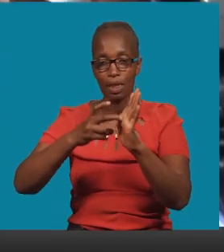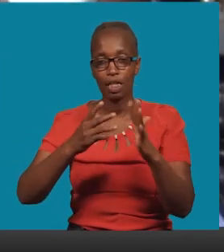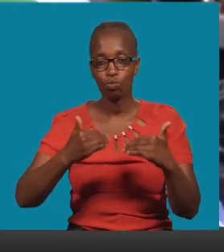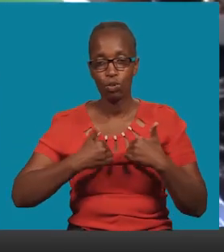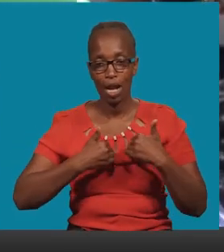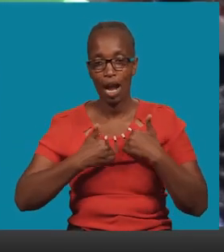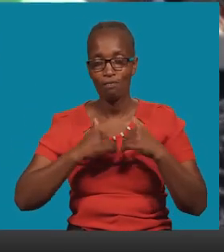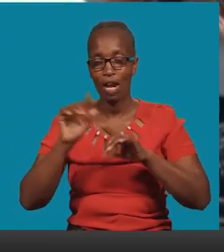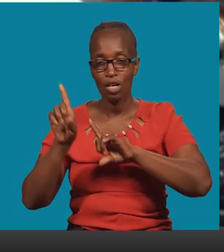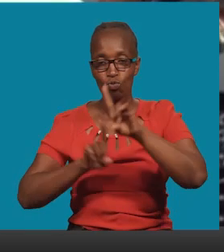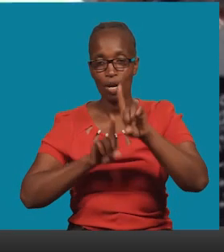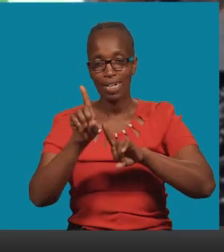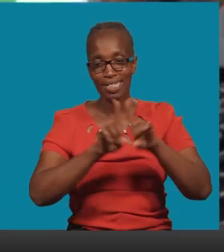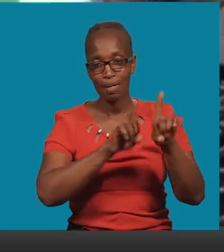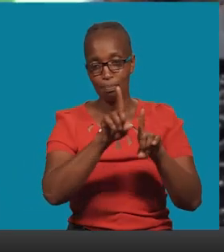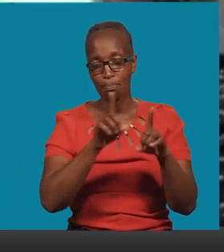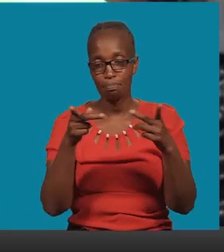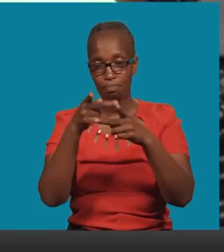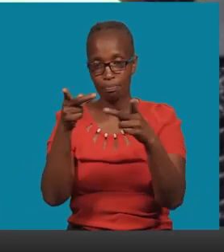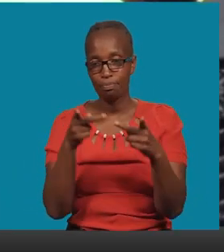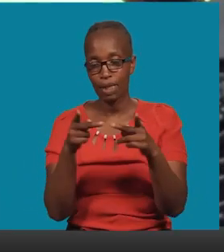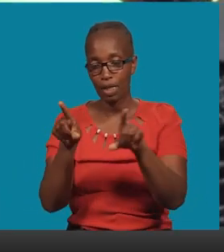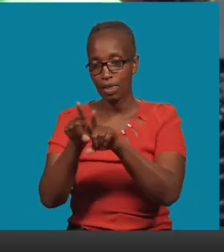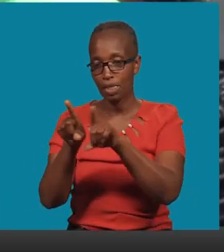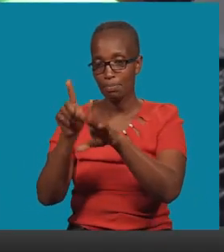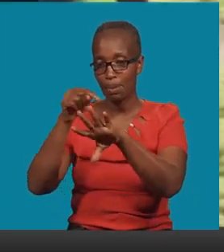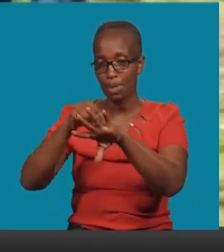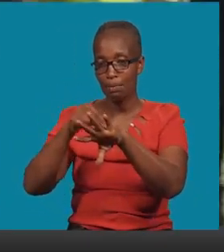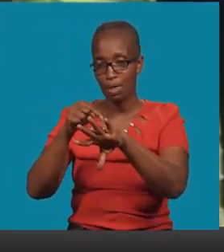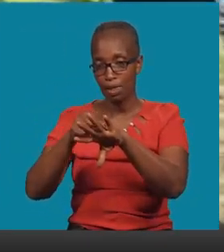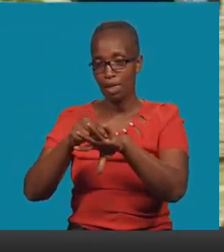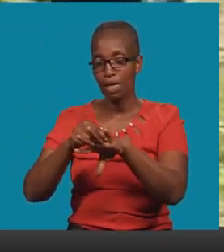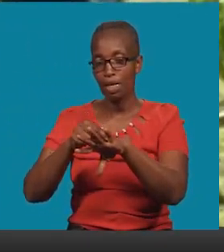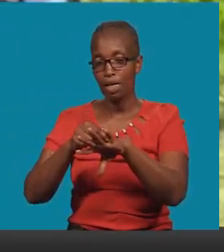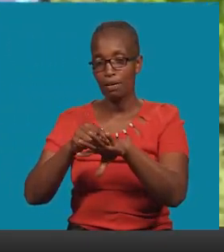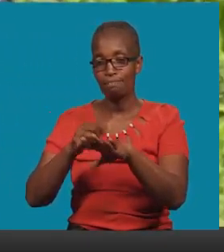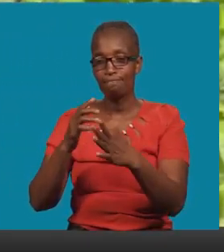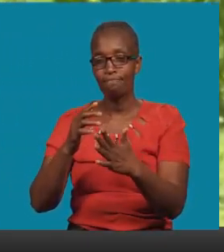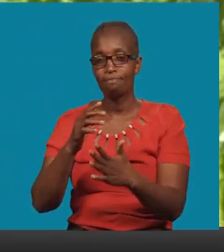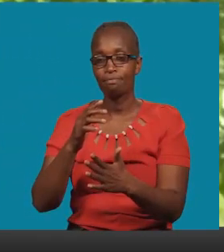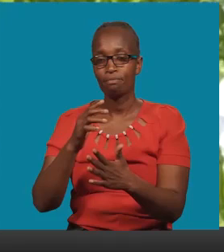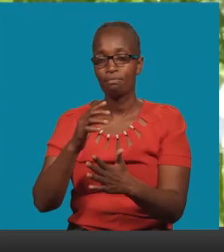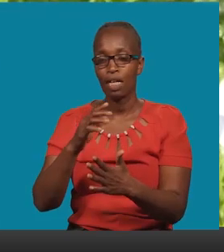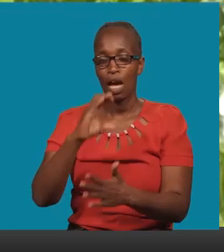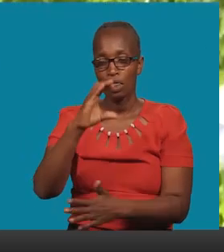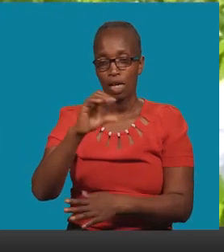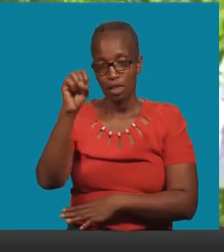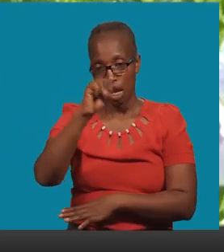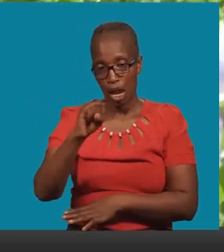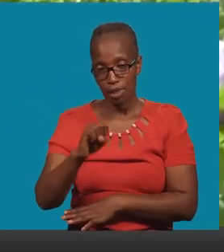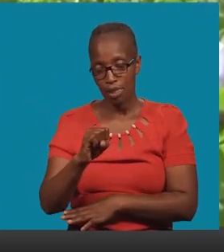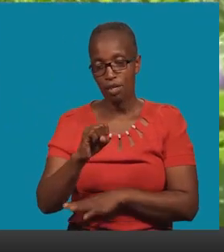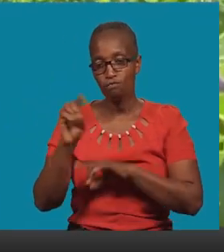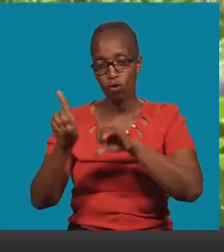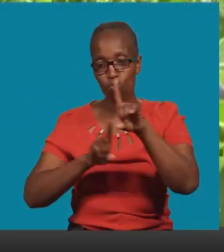it will definitely be a tourist attraction. Wakati huo huo, afisa mkuu wa utalii katika kaunti ya